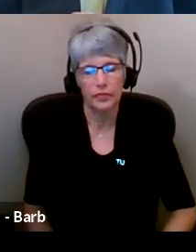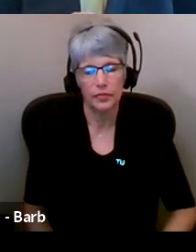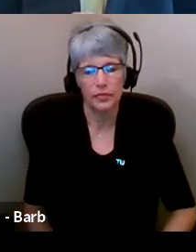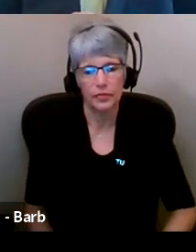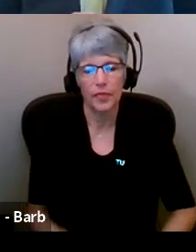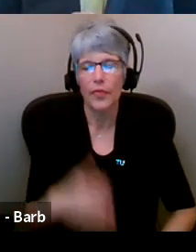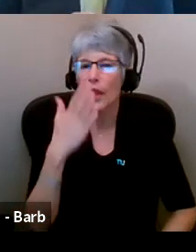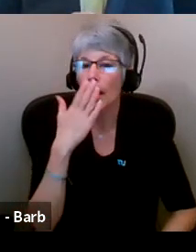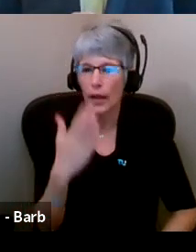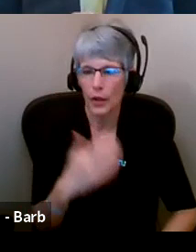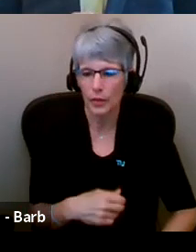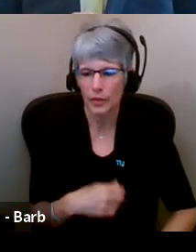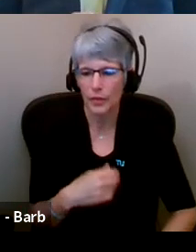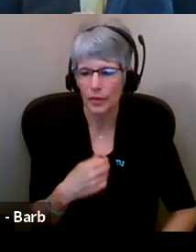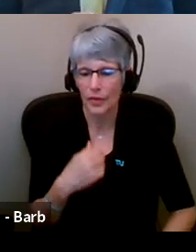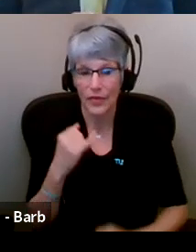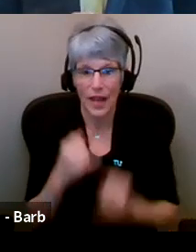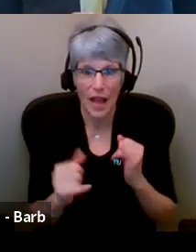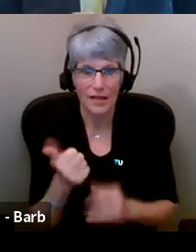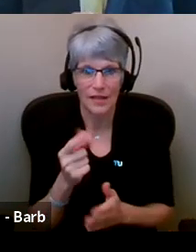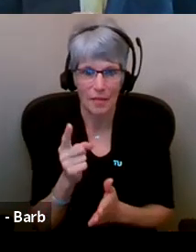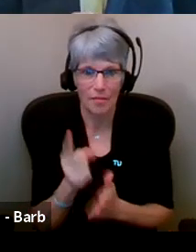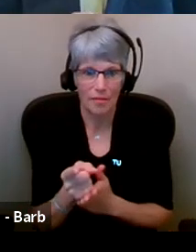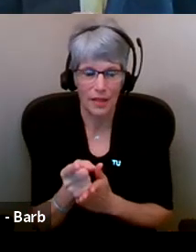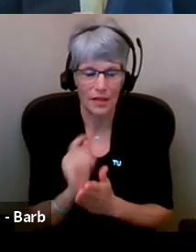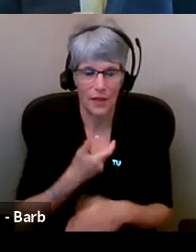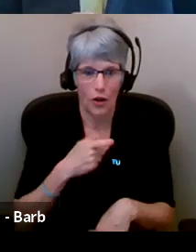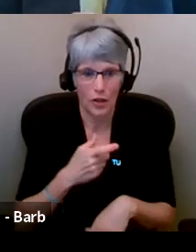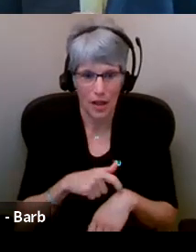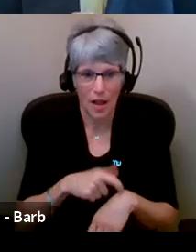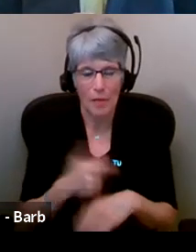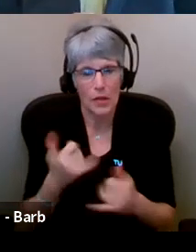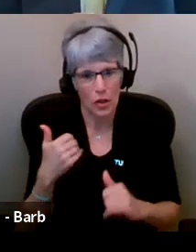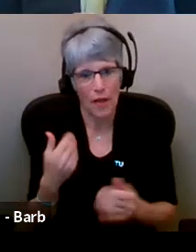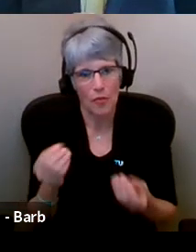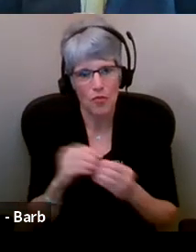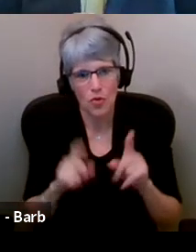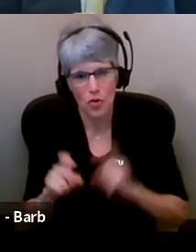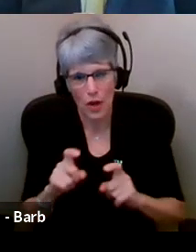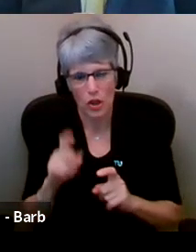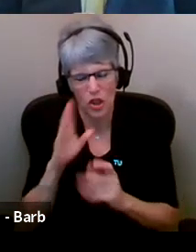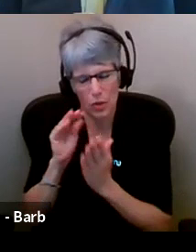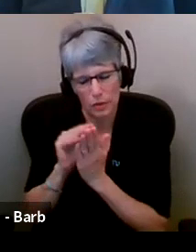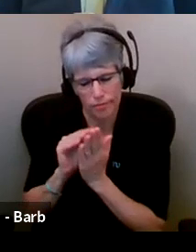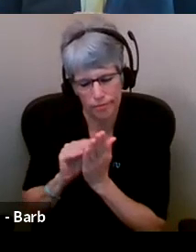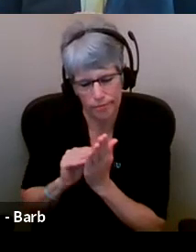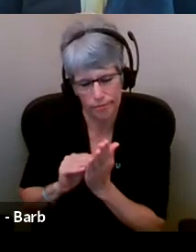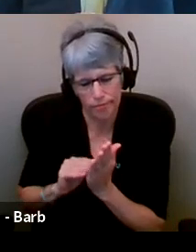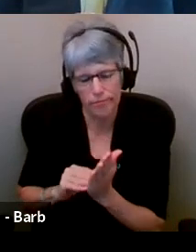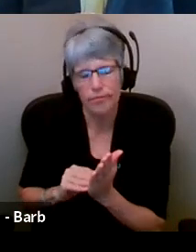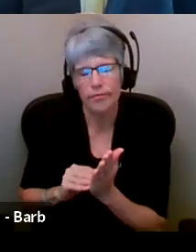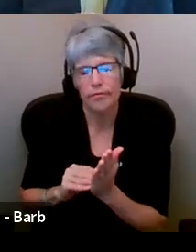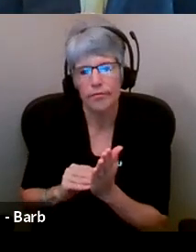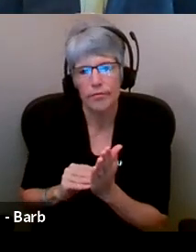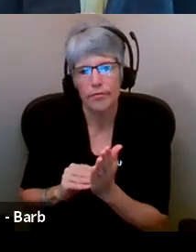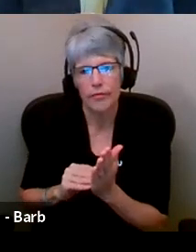Thank you. We're in the last 10 minutes of our allotted time here. We do have a number of questions that we're going to take down and try to put